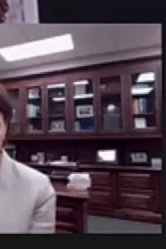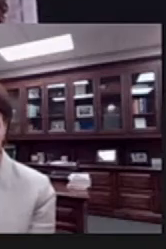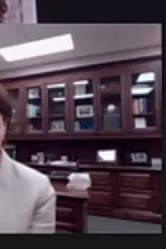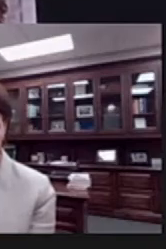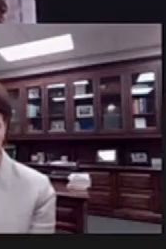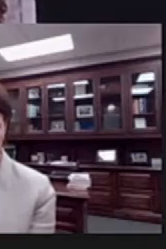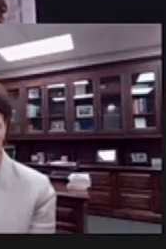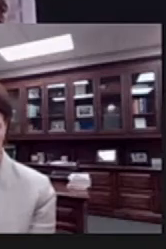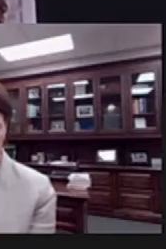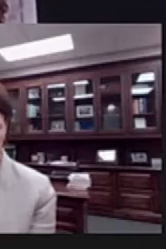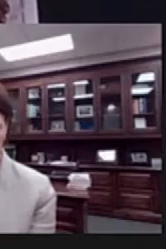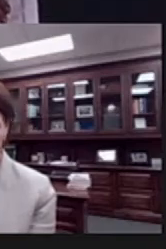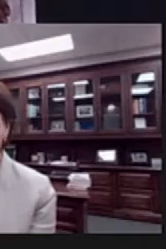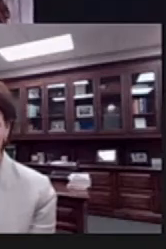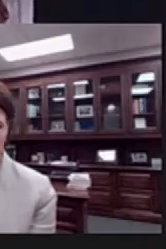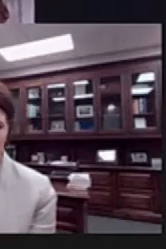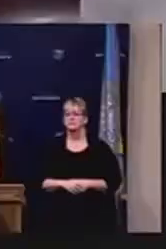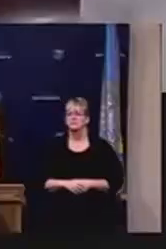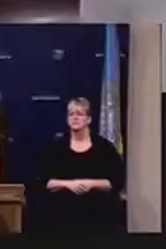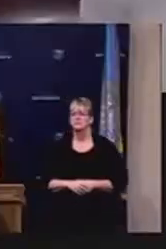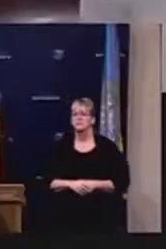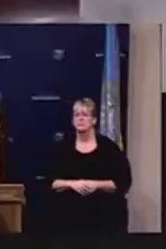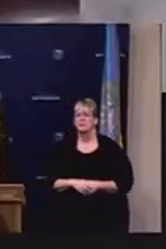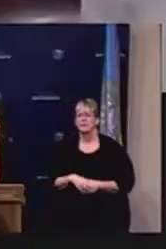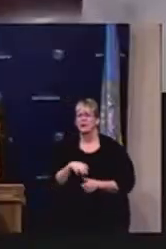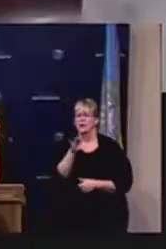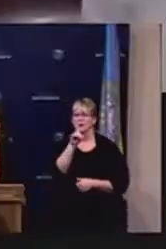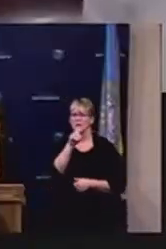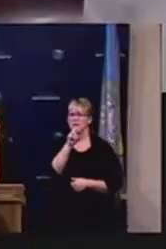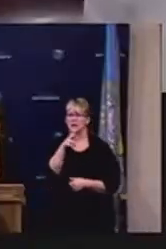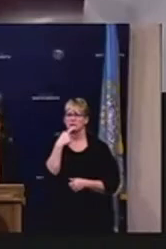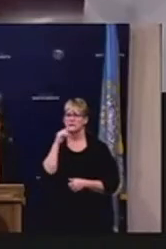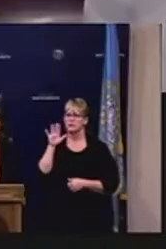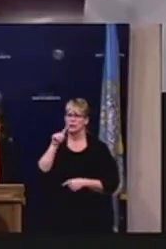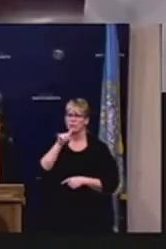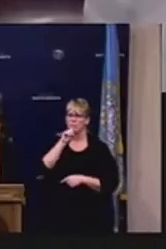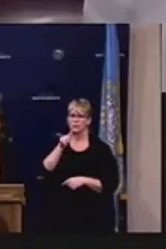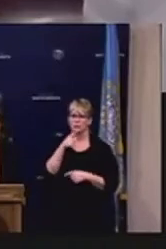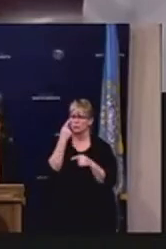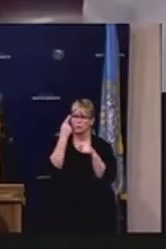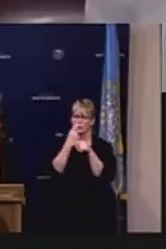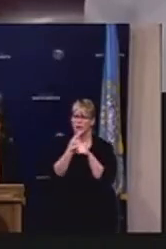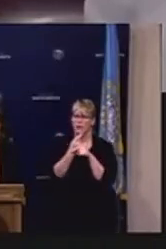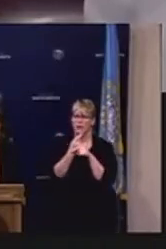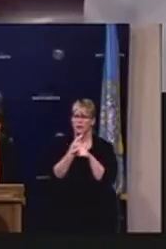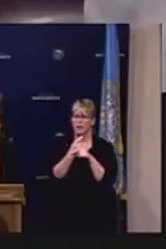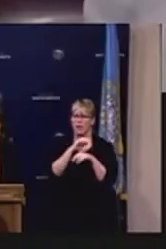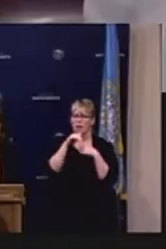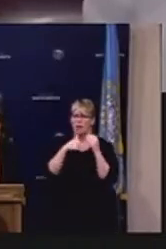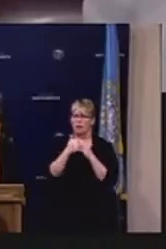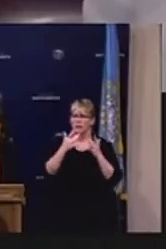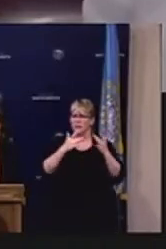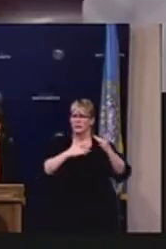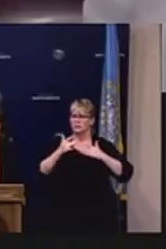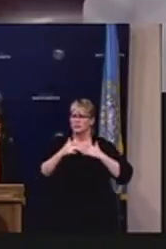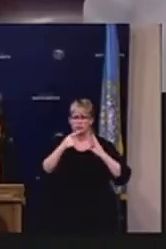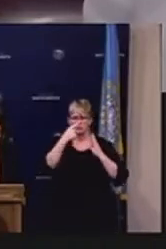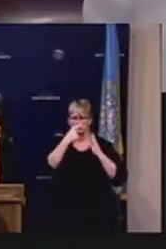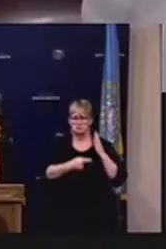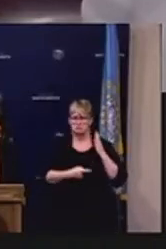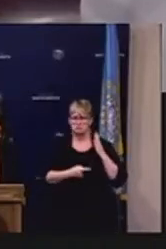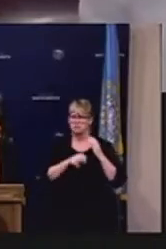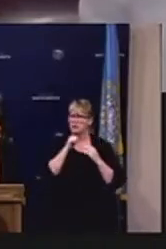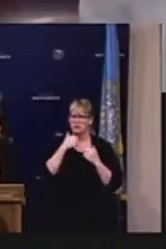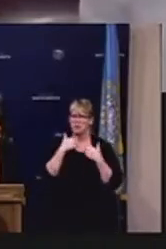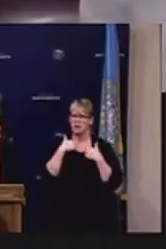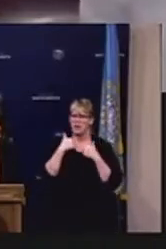I think your questions were spot on and really addressed all of those concerns. So I don't think that there's anything that I have